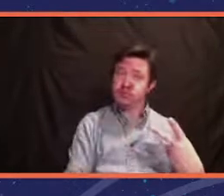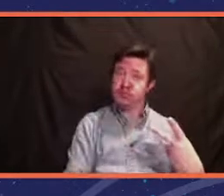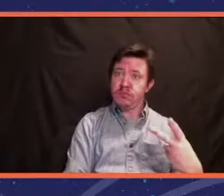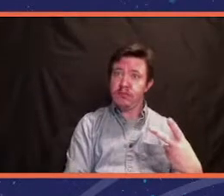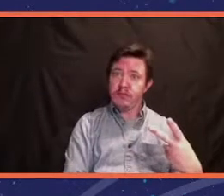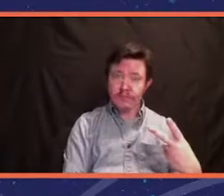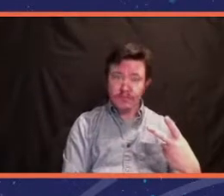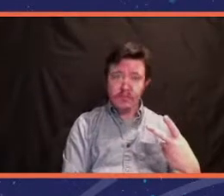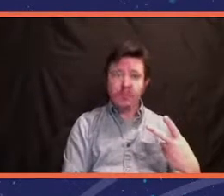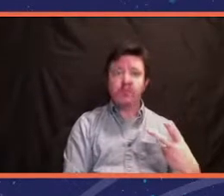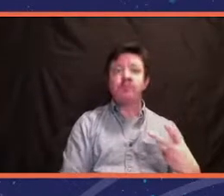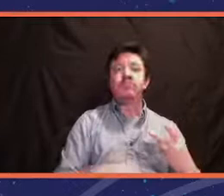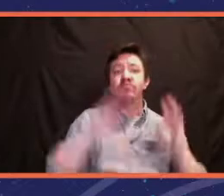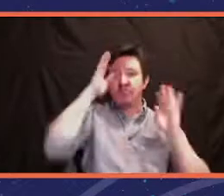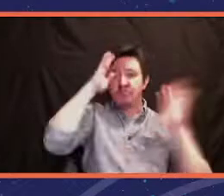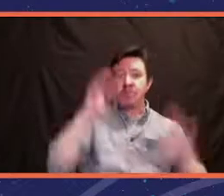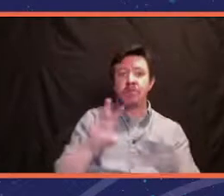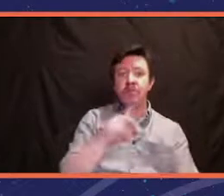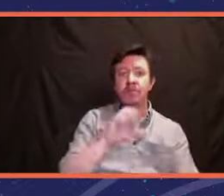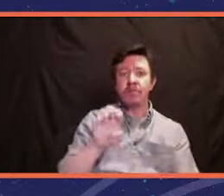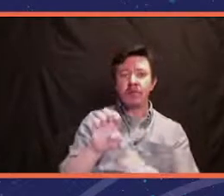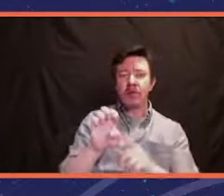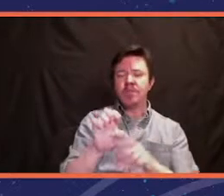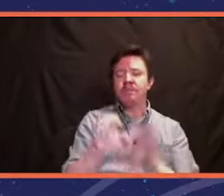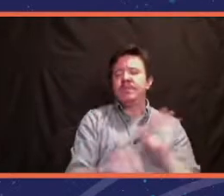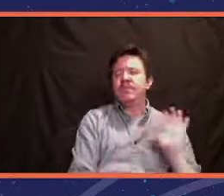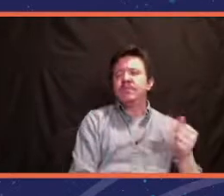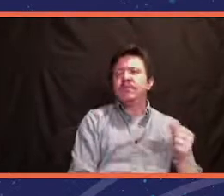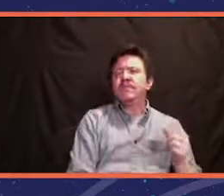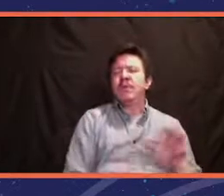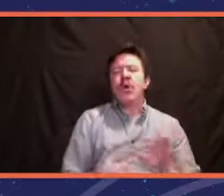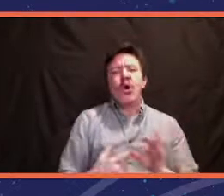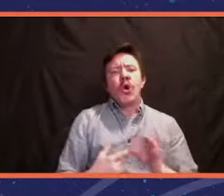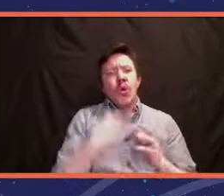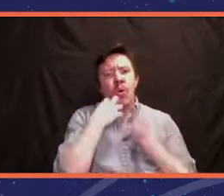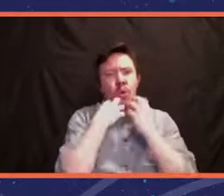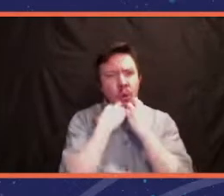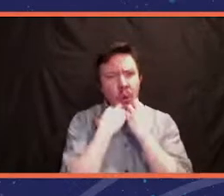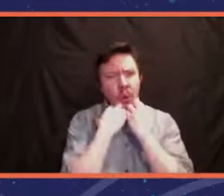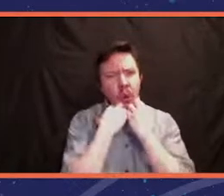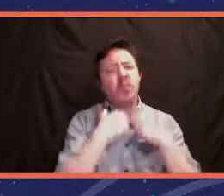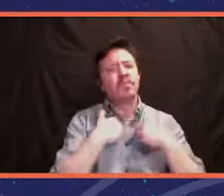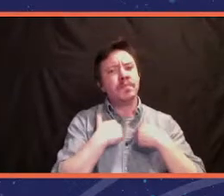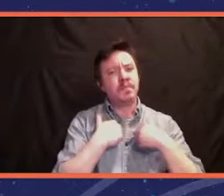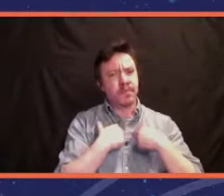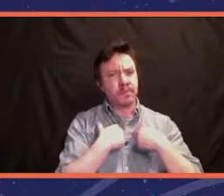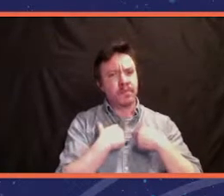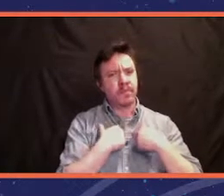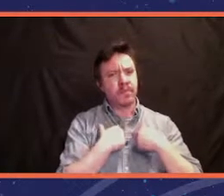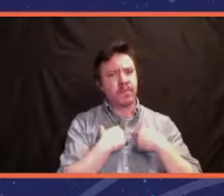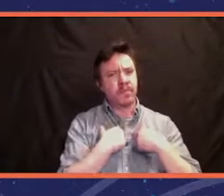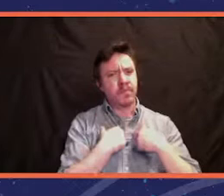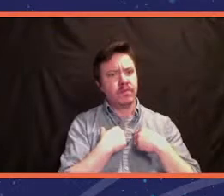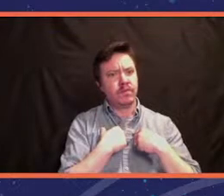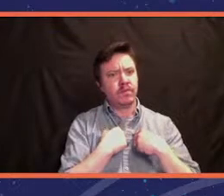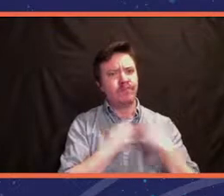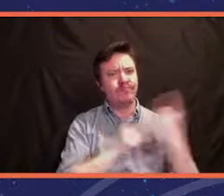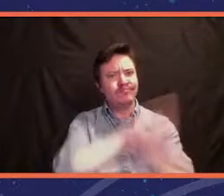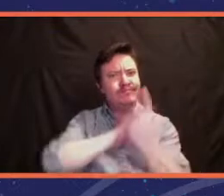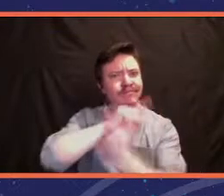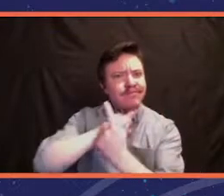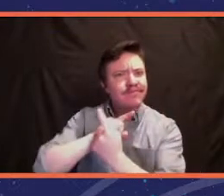Creative Wildfire, I think what was very special about it for me was meeting all this artists that's come